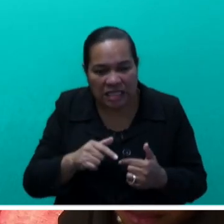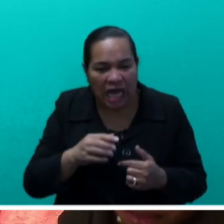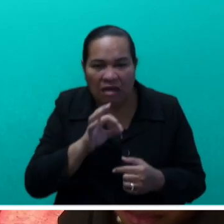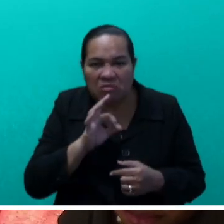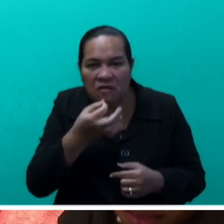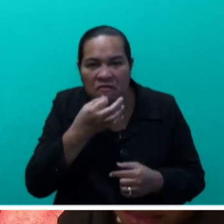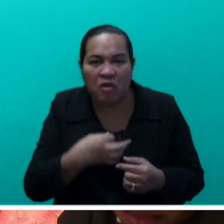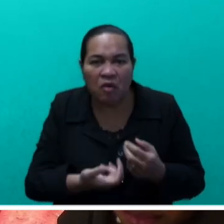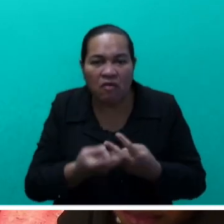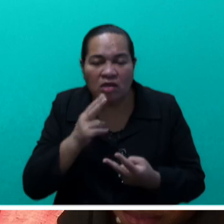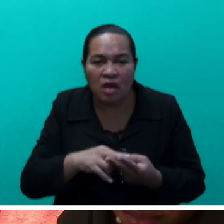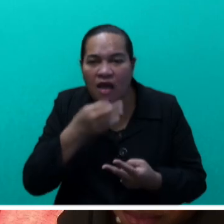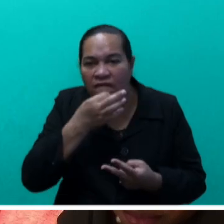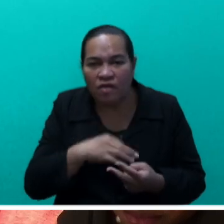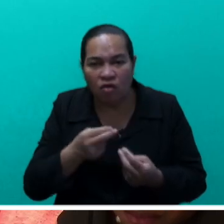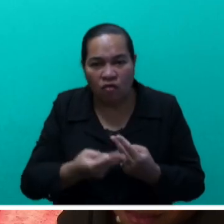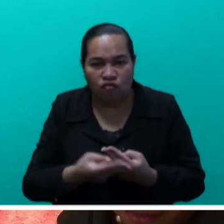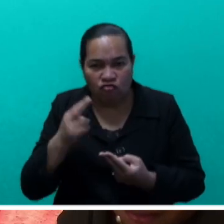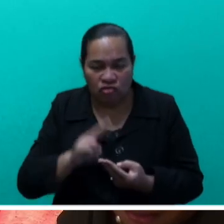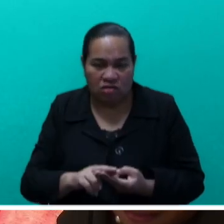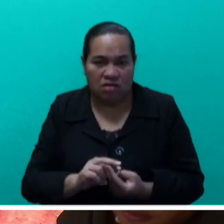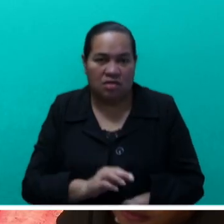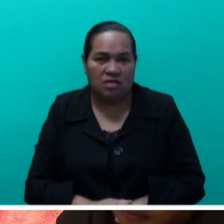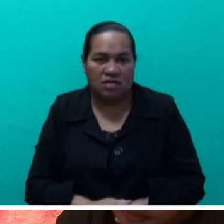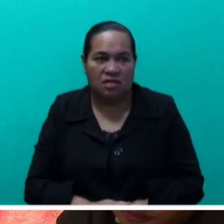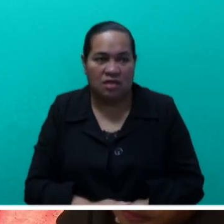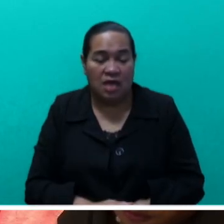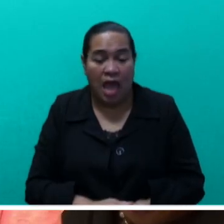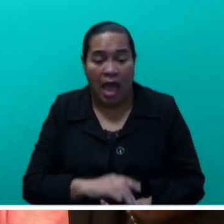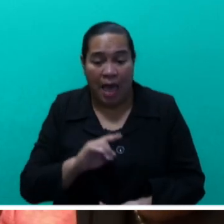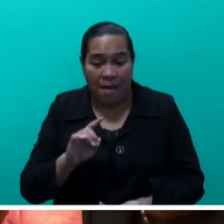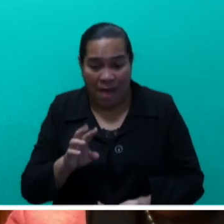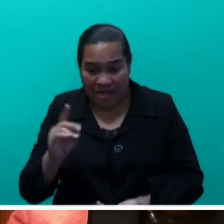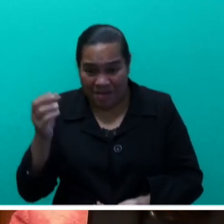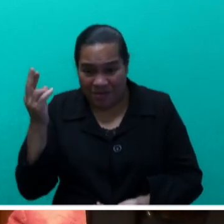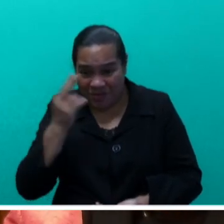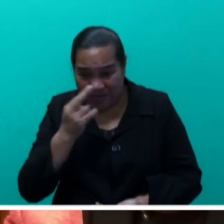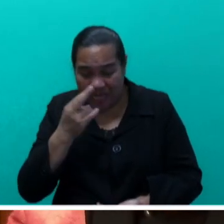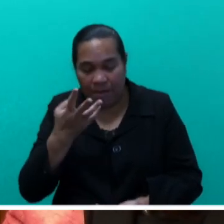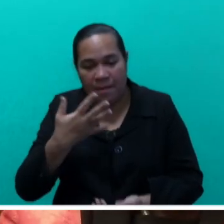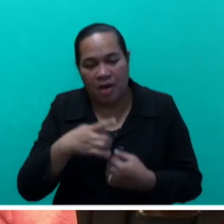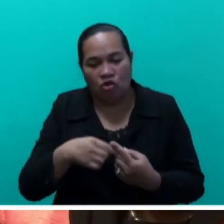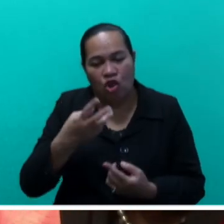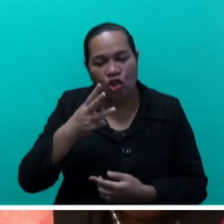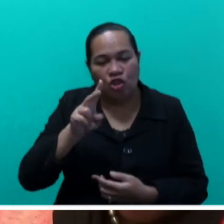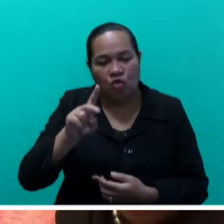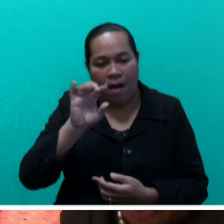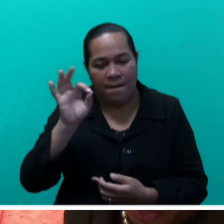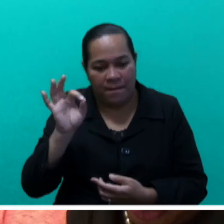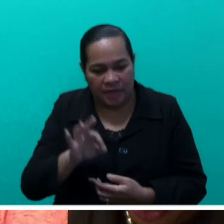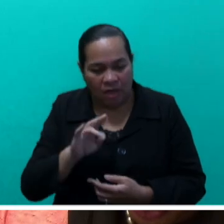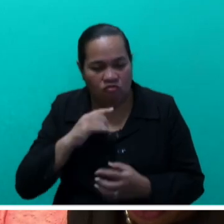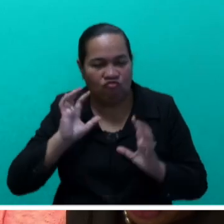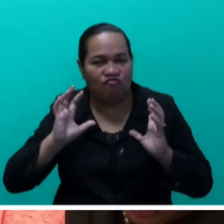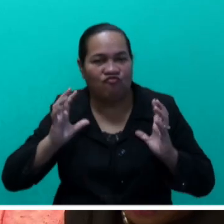vegetables on an average day. For the intermediate risk factors, 32% of the respondents were obese,